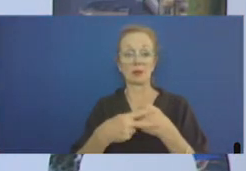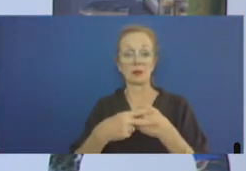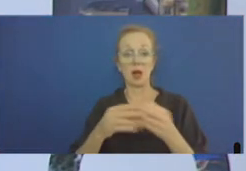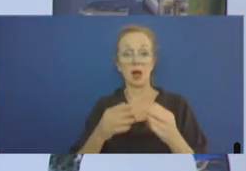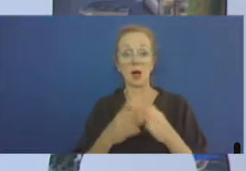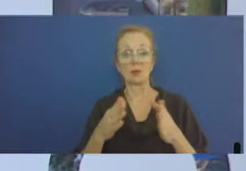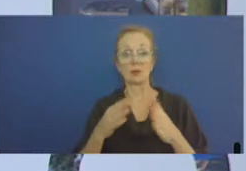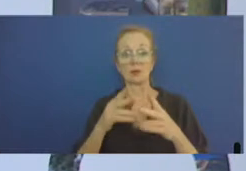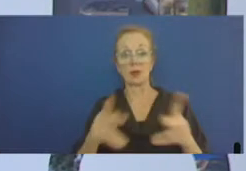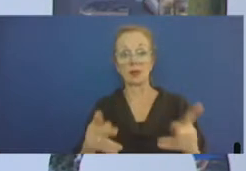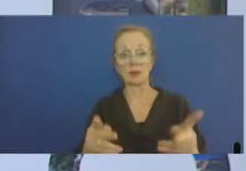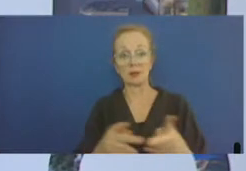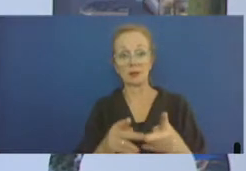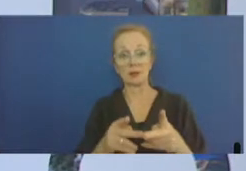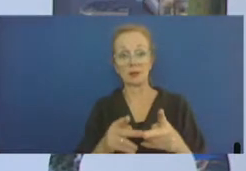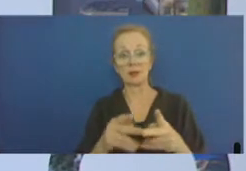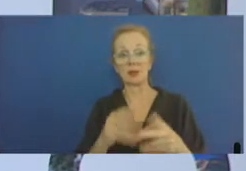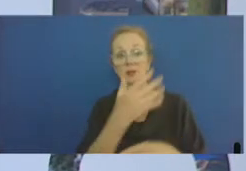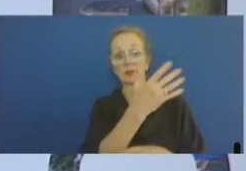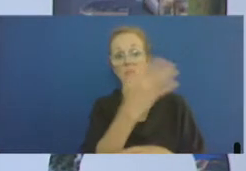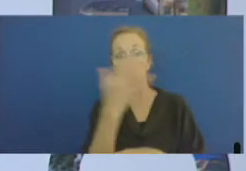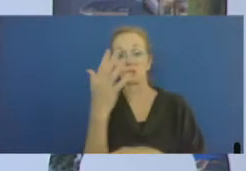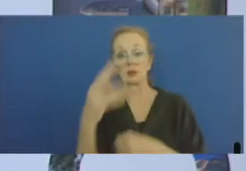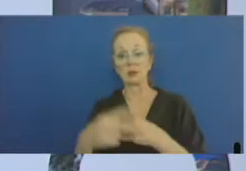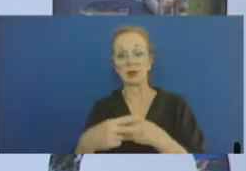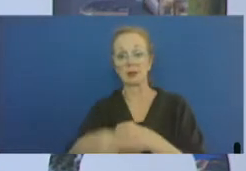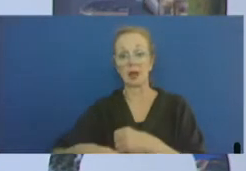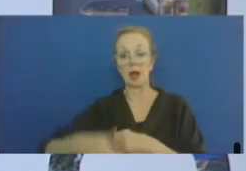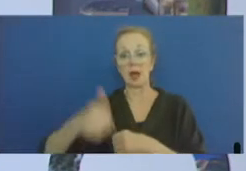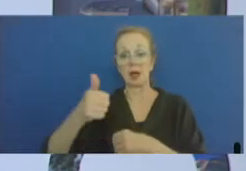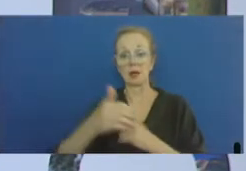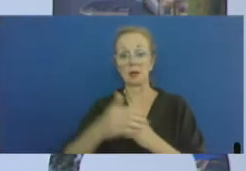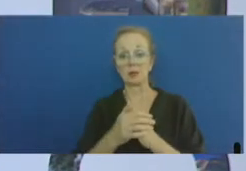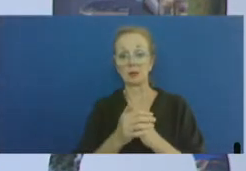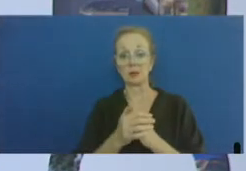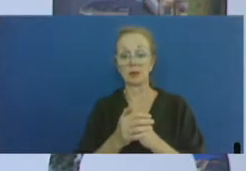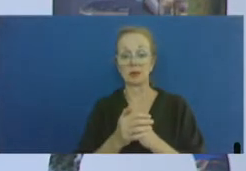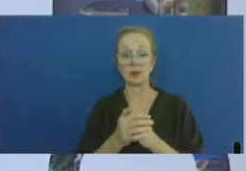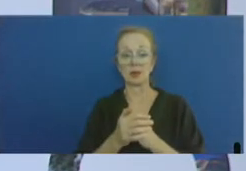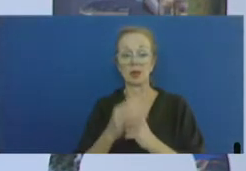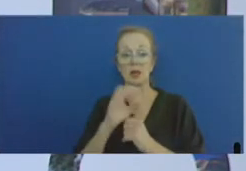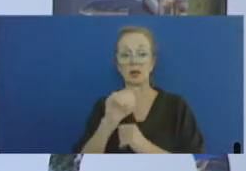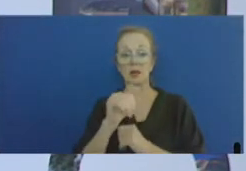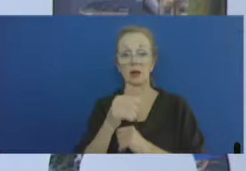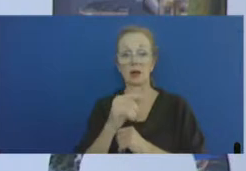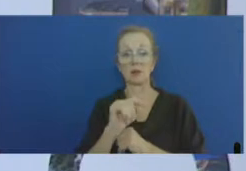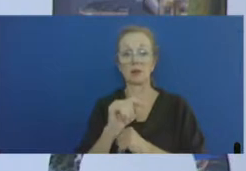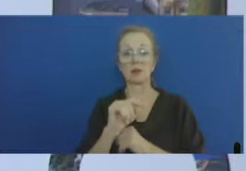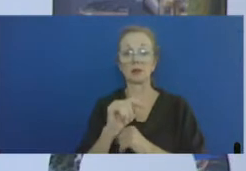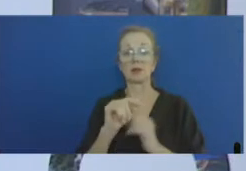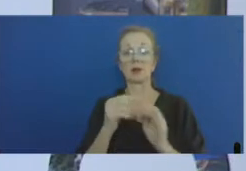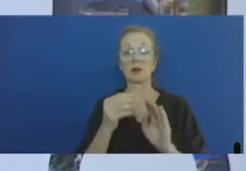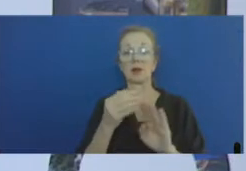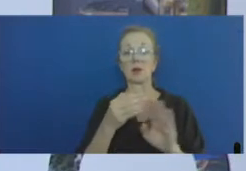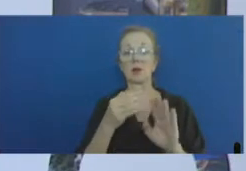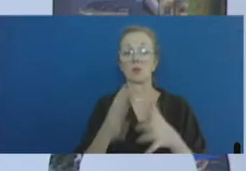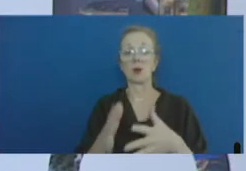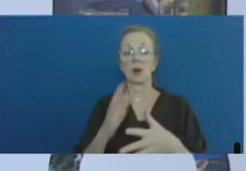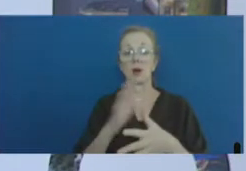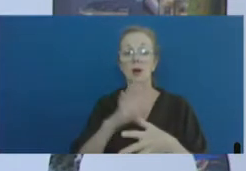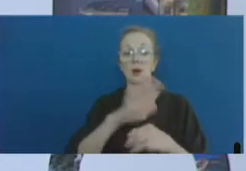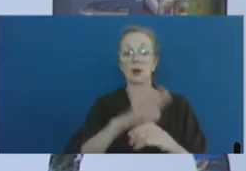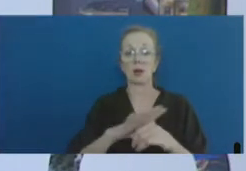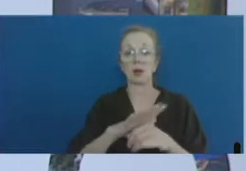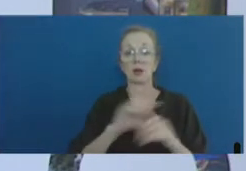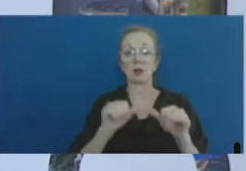and tree save is higher. There's a compact development option in priority areas, which, you know, we'll continue to